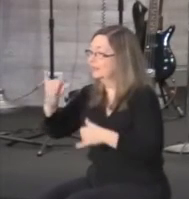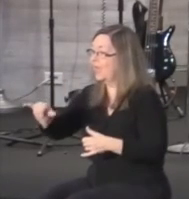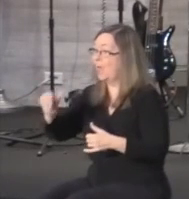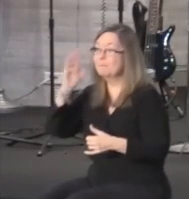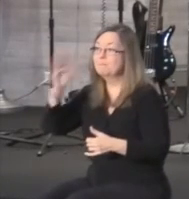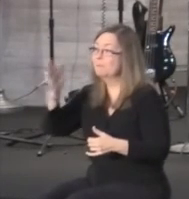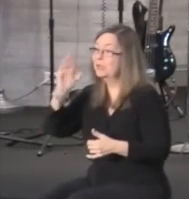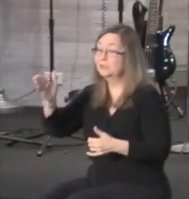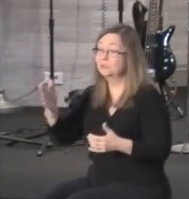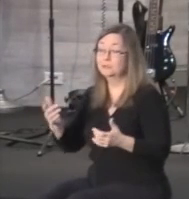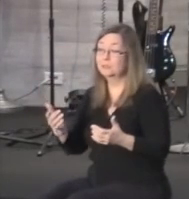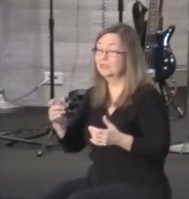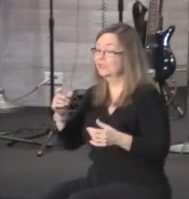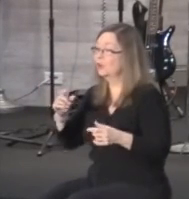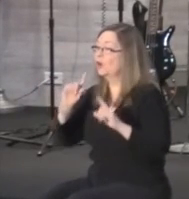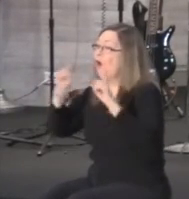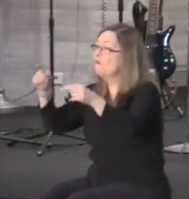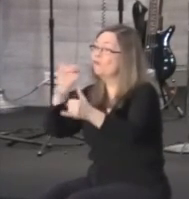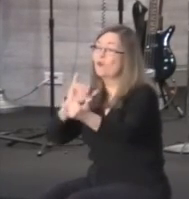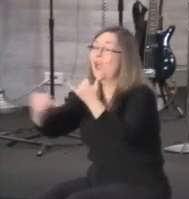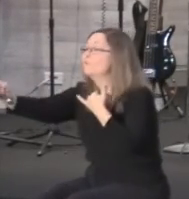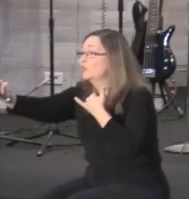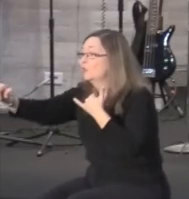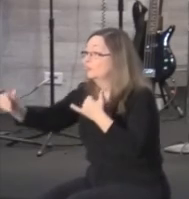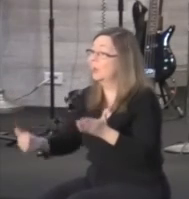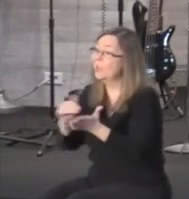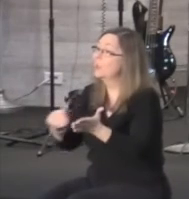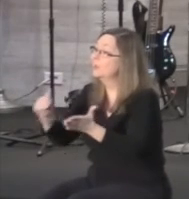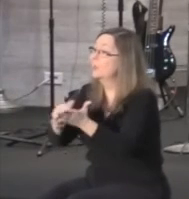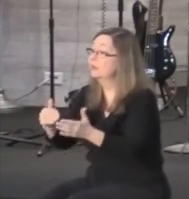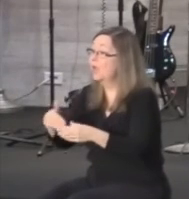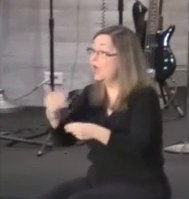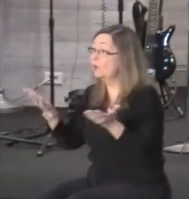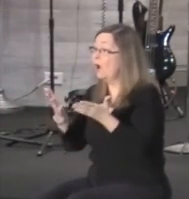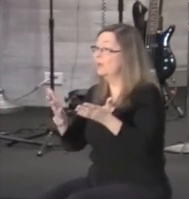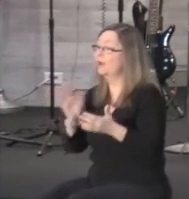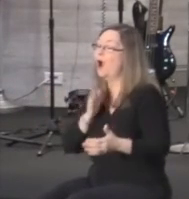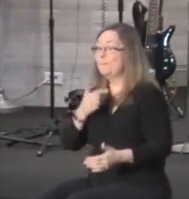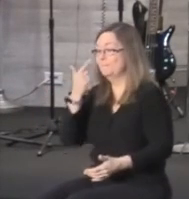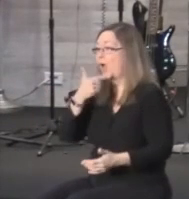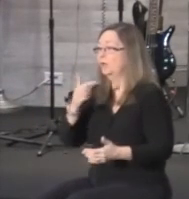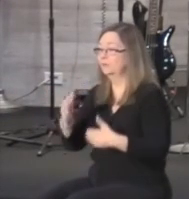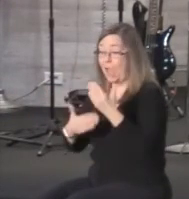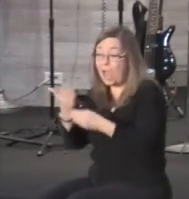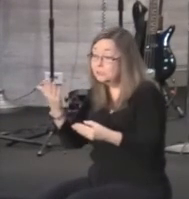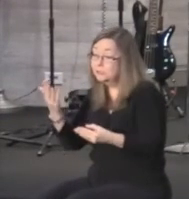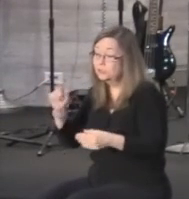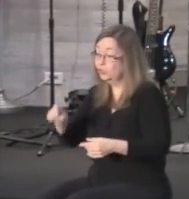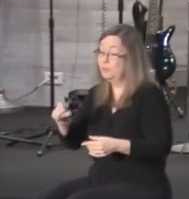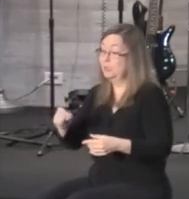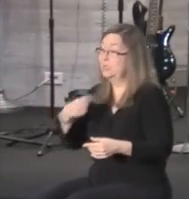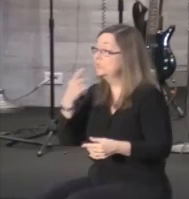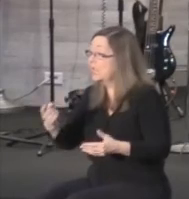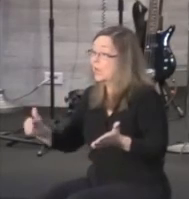is supposed to do what? Echo out forever. Out of what? Well, out of our mouths. It should be